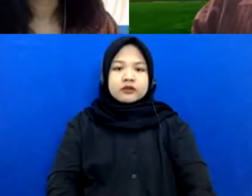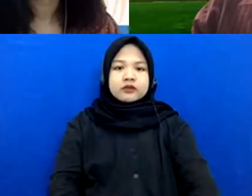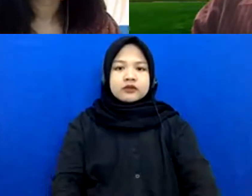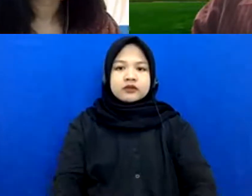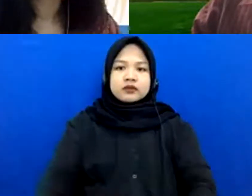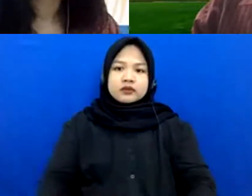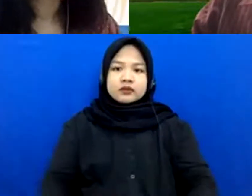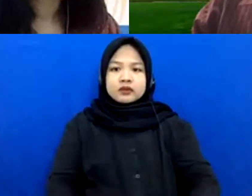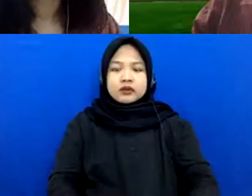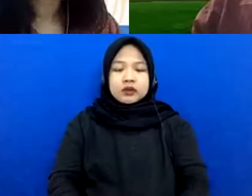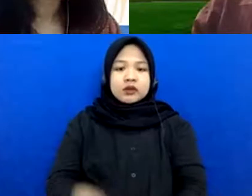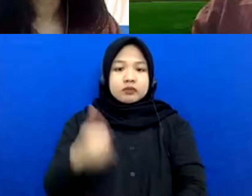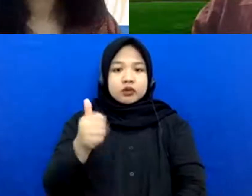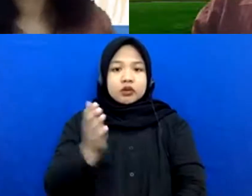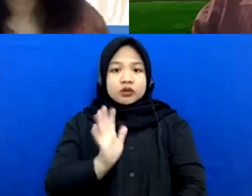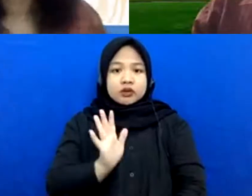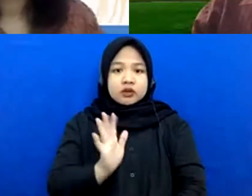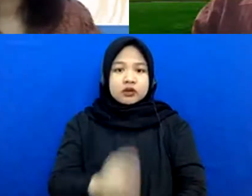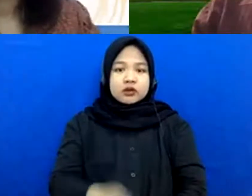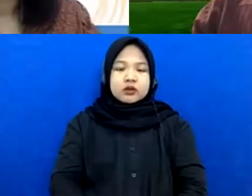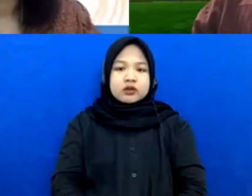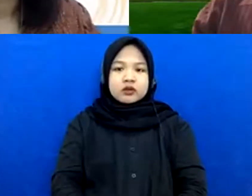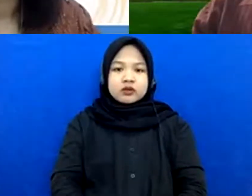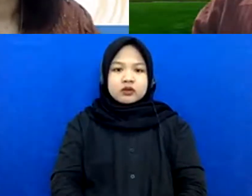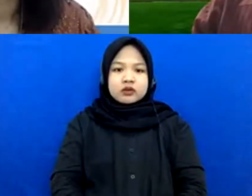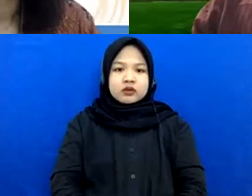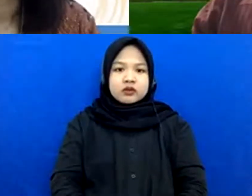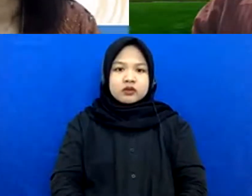Is that correct, Elga? Are they only special?